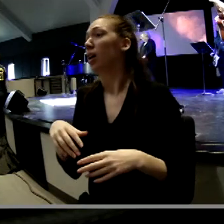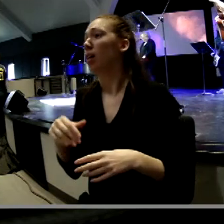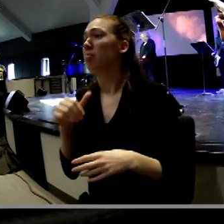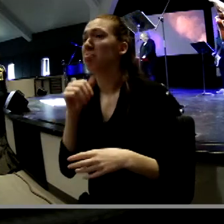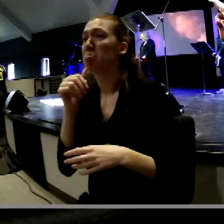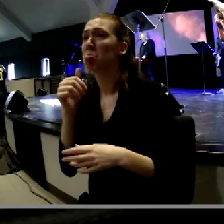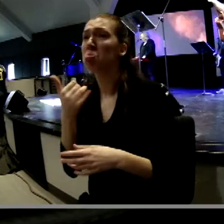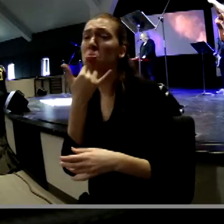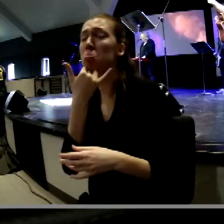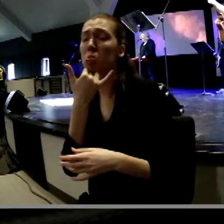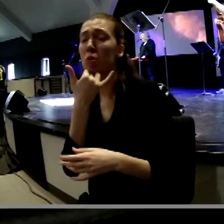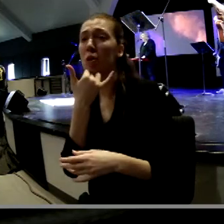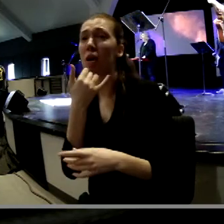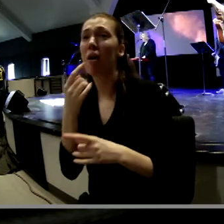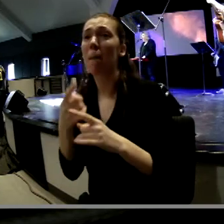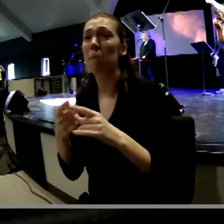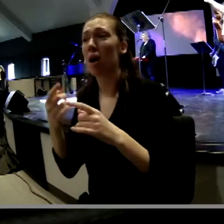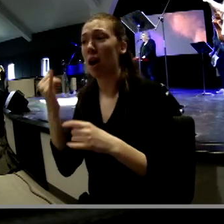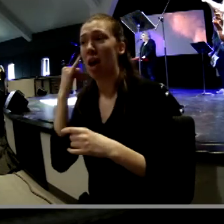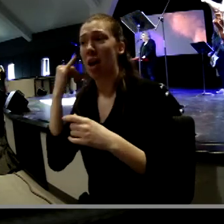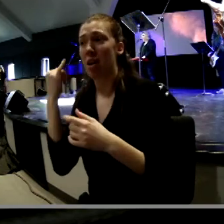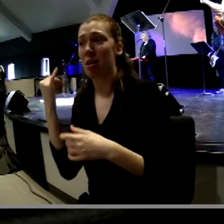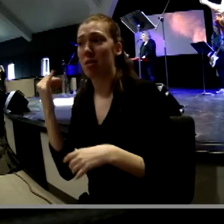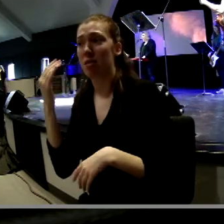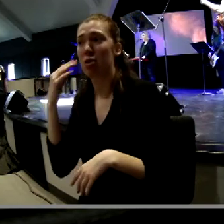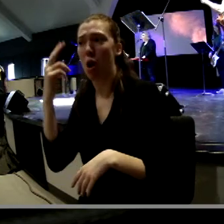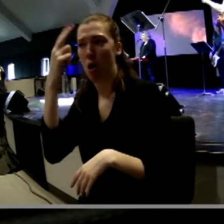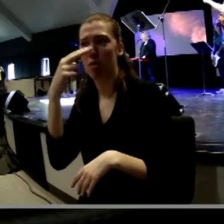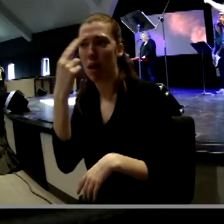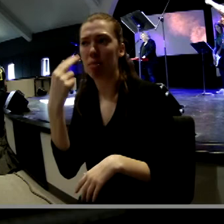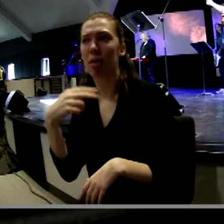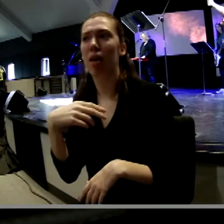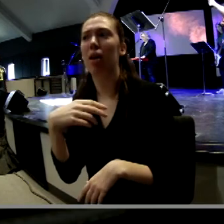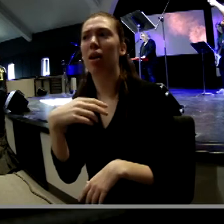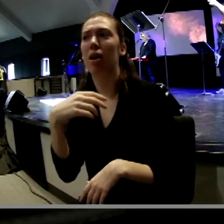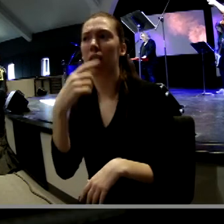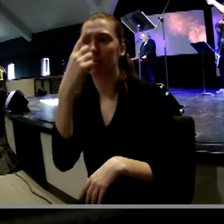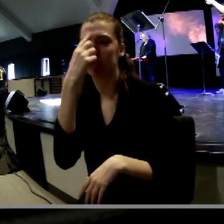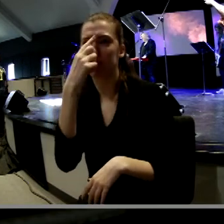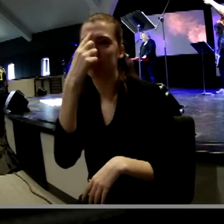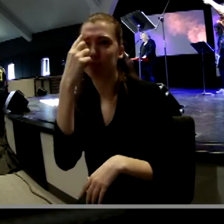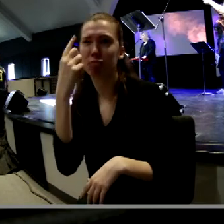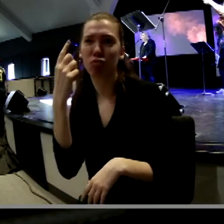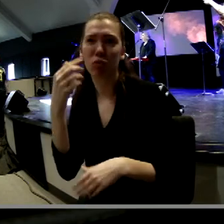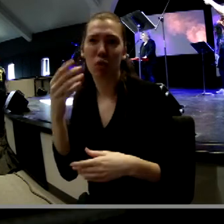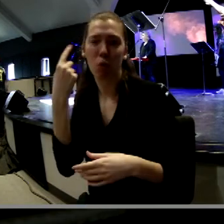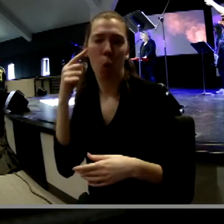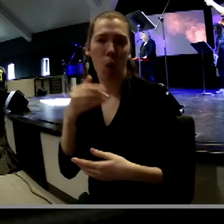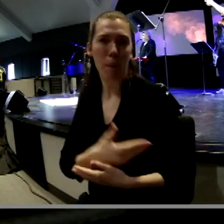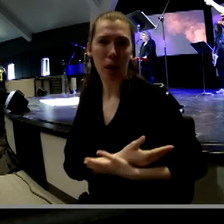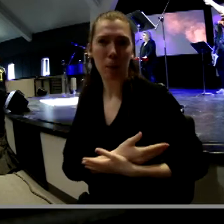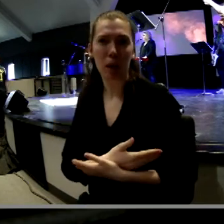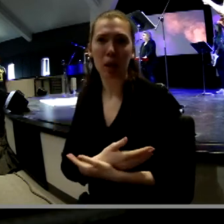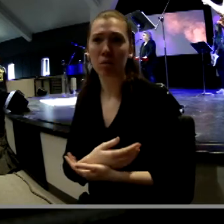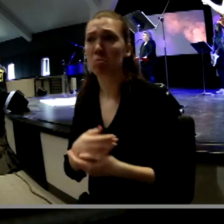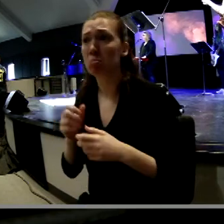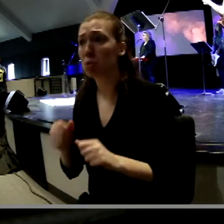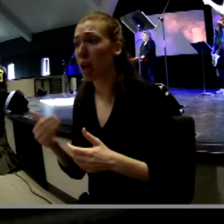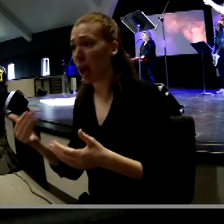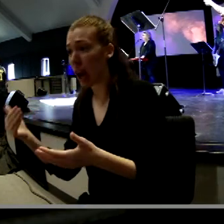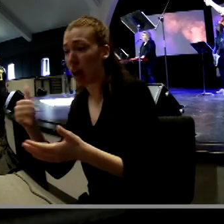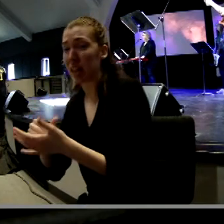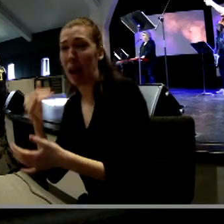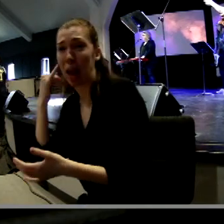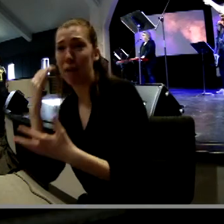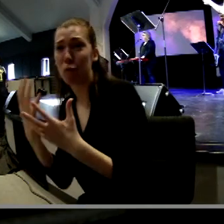that. If you want to make that public declaration, you can get baptized twice. And we'll walk with you